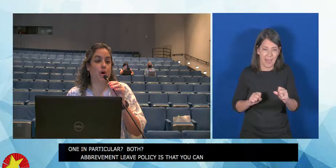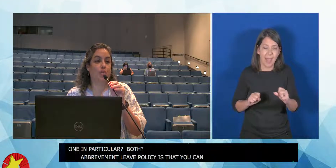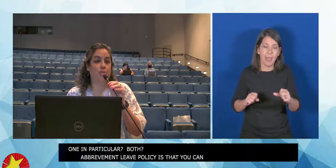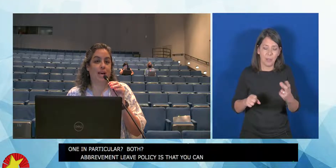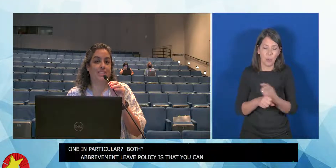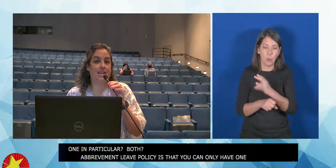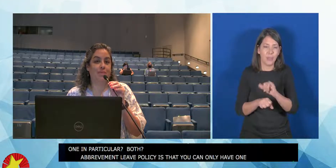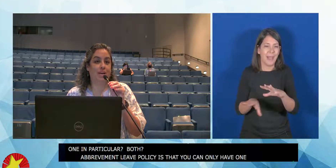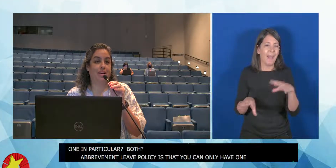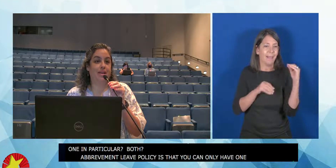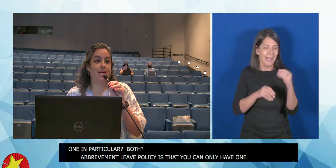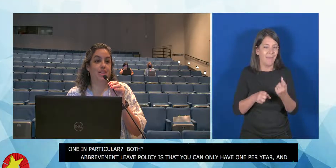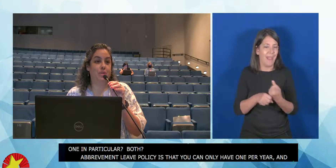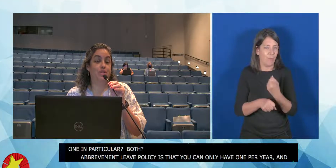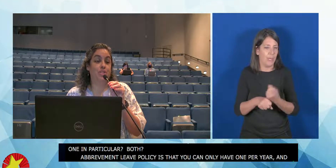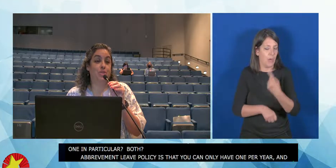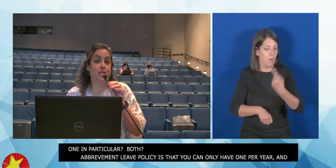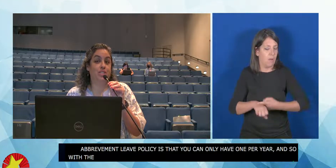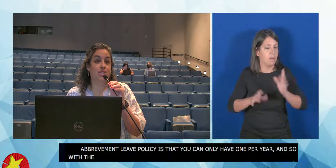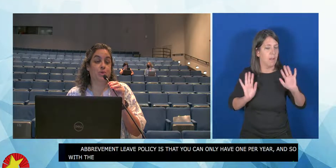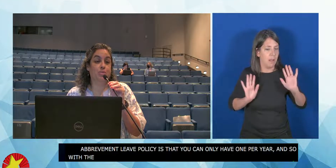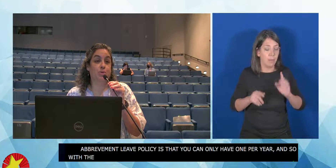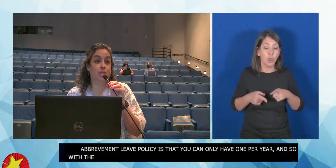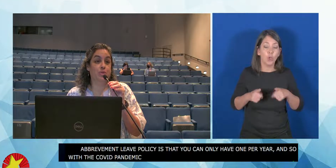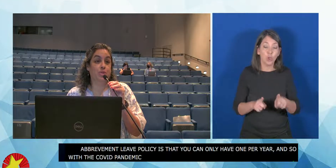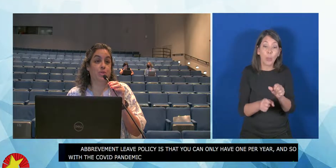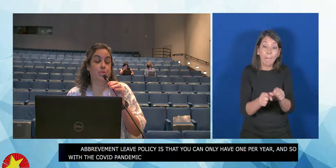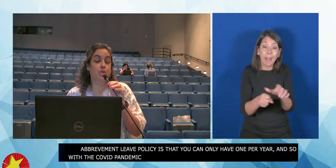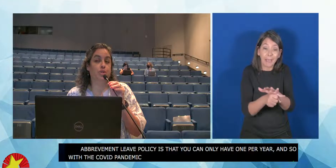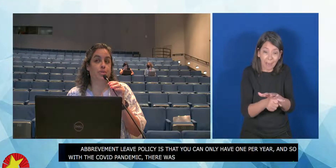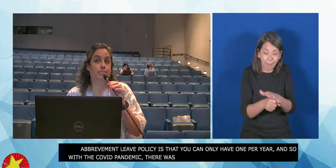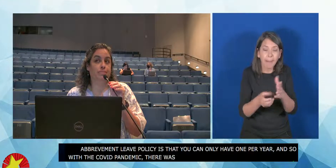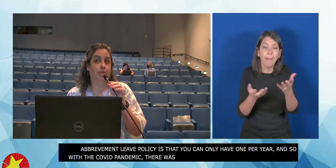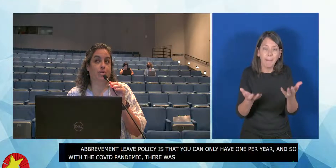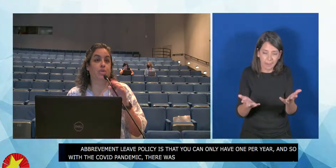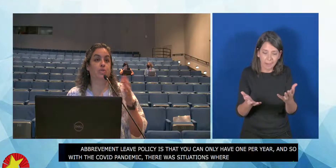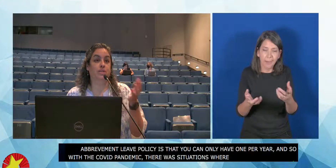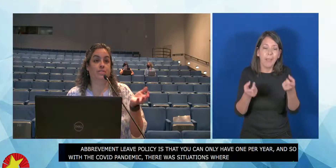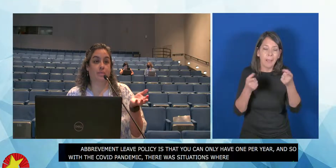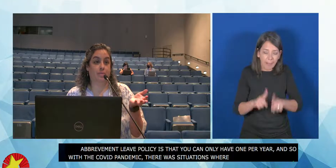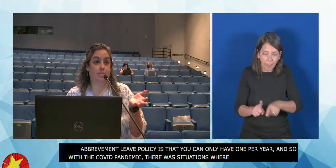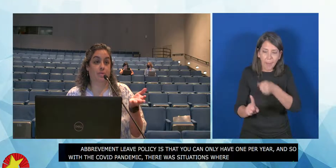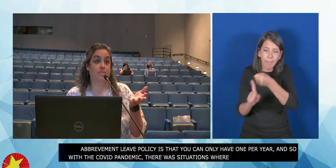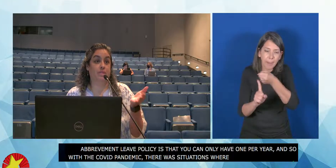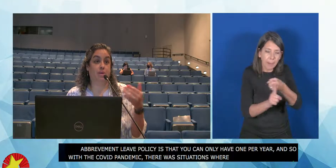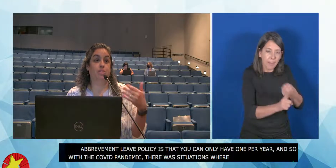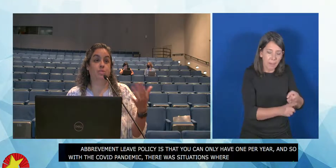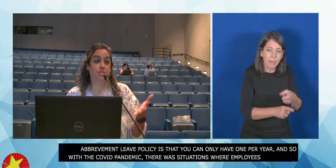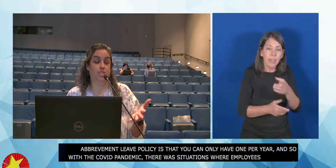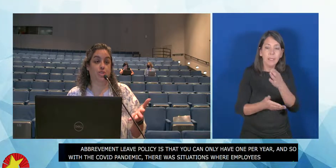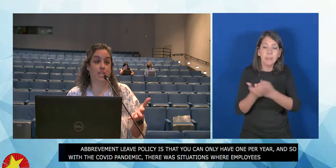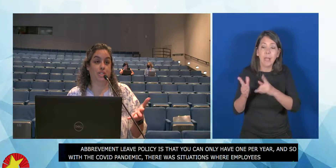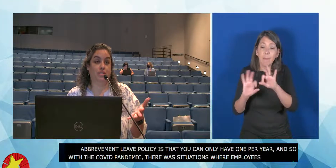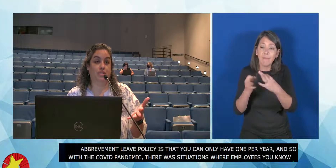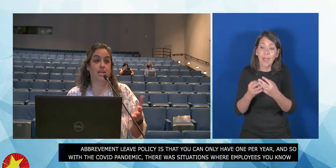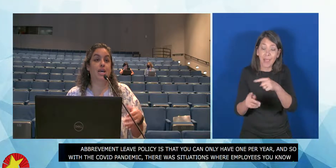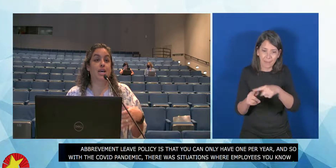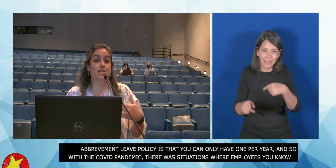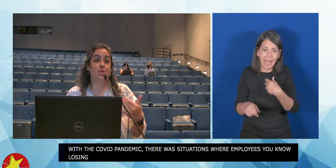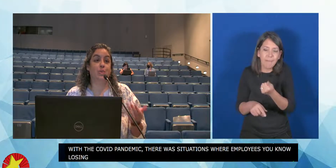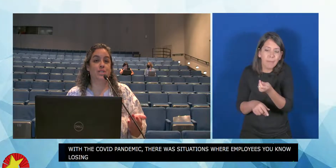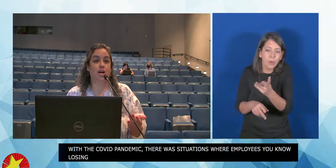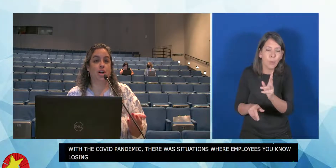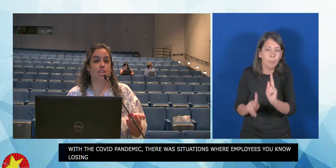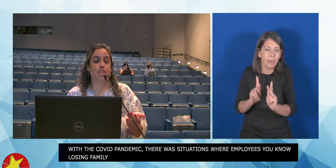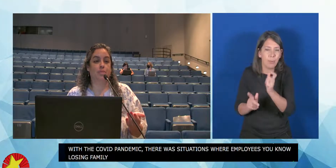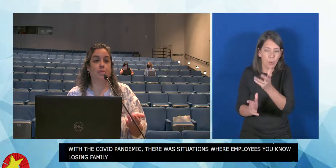with the COVID pandemic, there were situations where employees were, losing family members in multiple situations. And